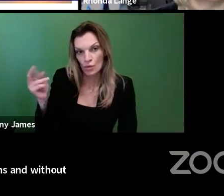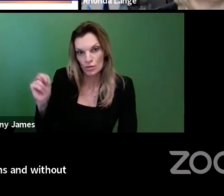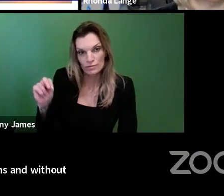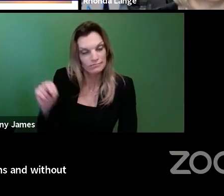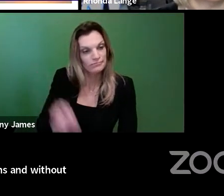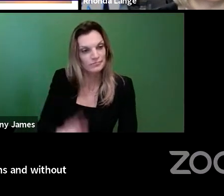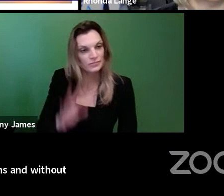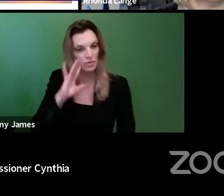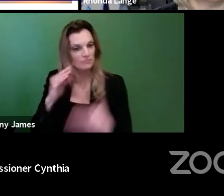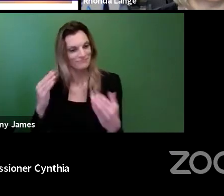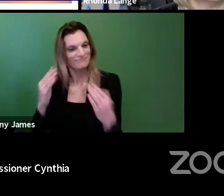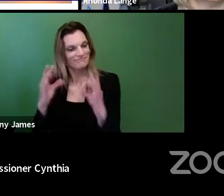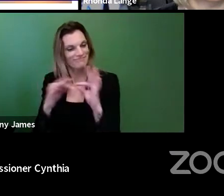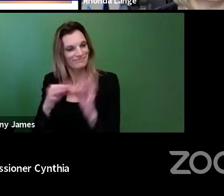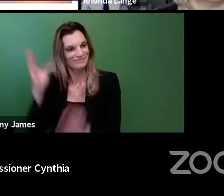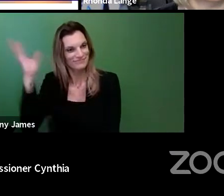presentation.